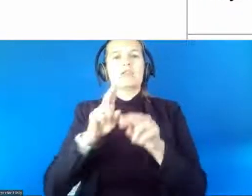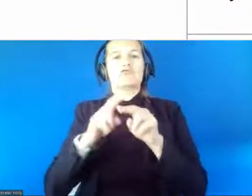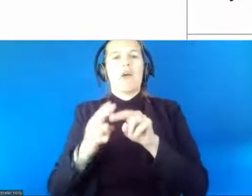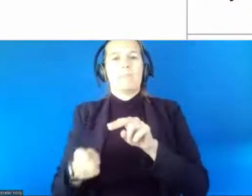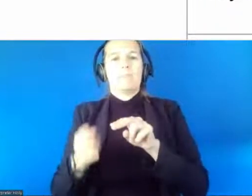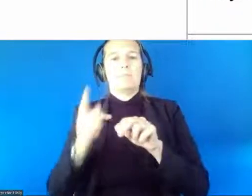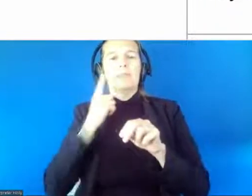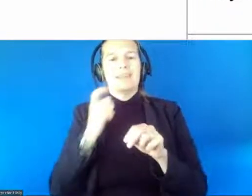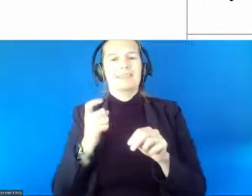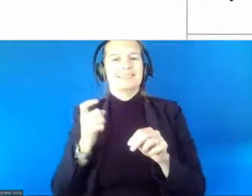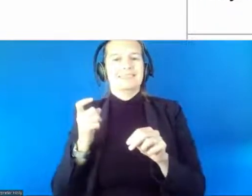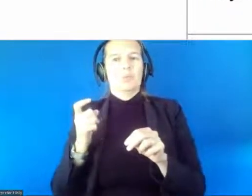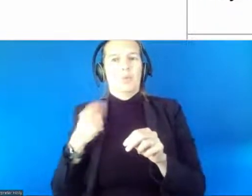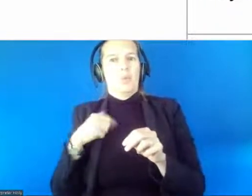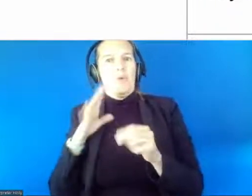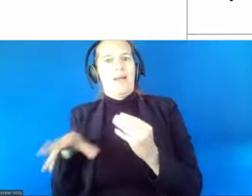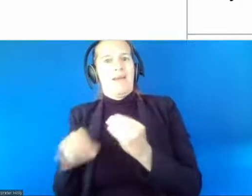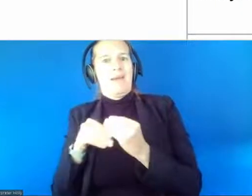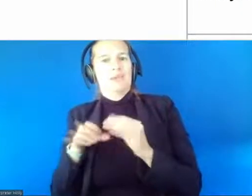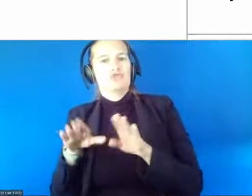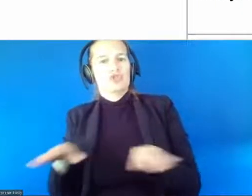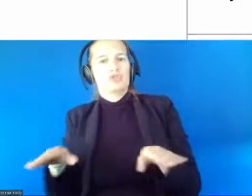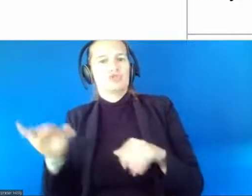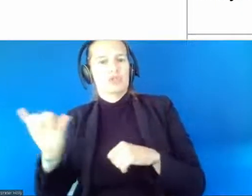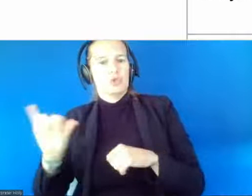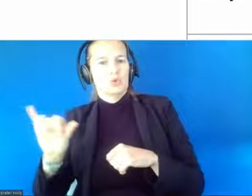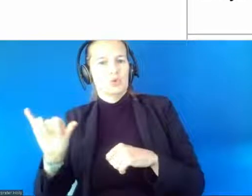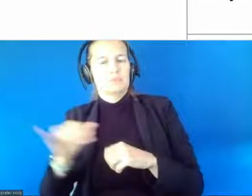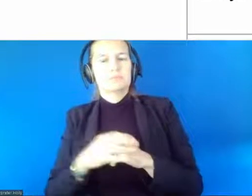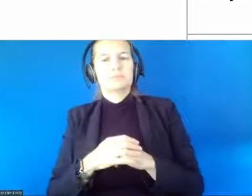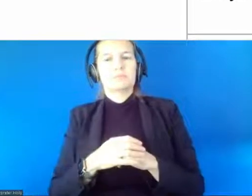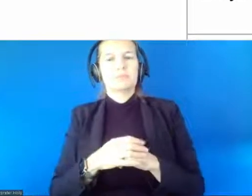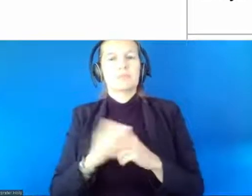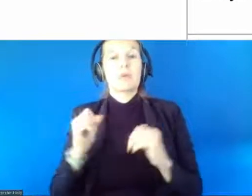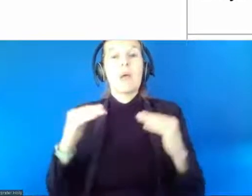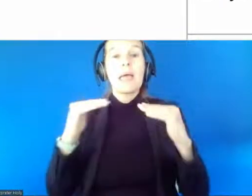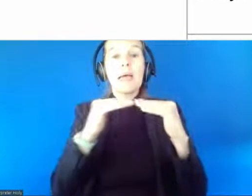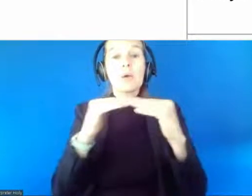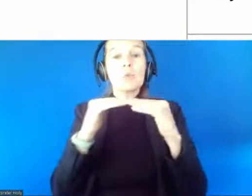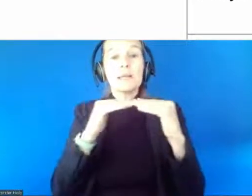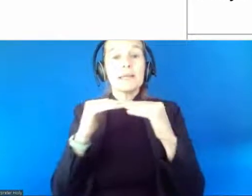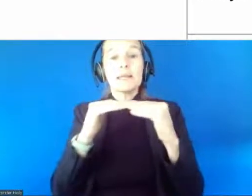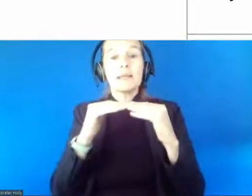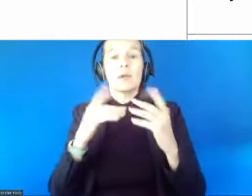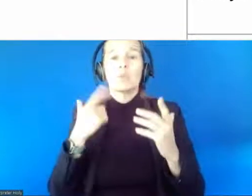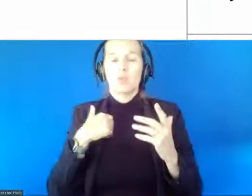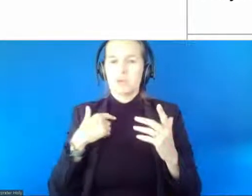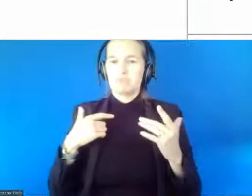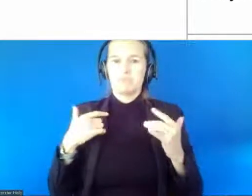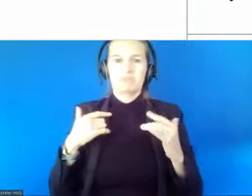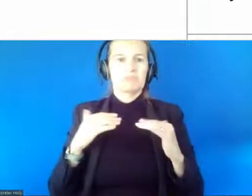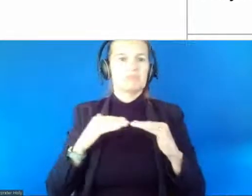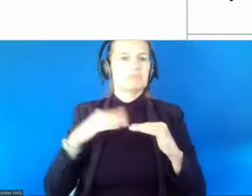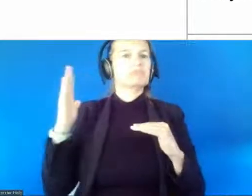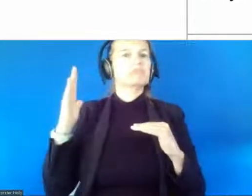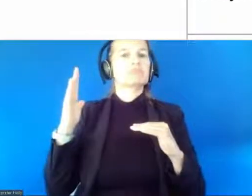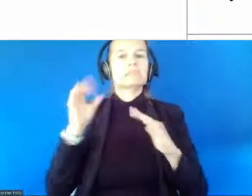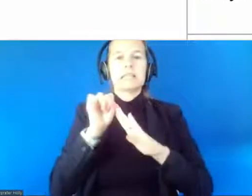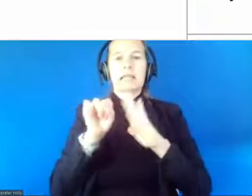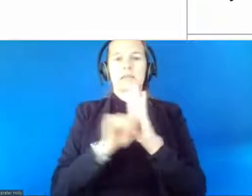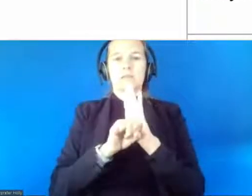will include the children as well. From an equity perspective, we continue to exceed the state among the lowest